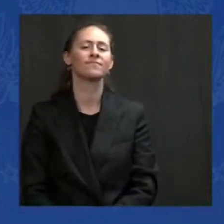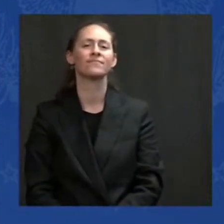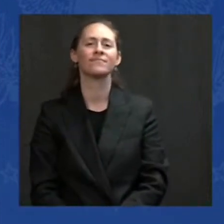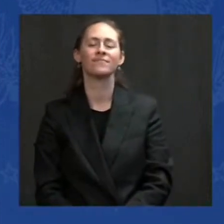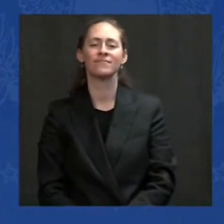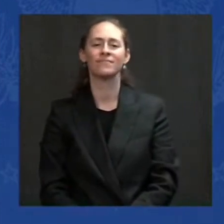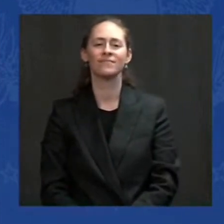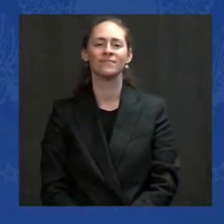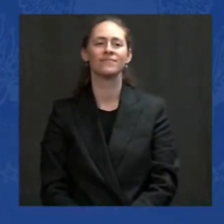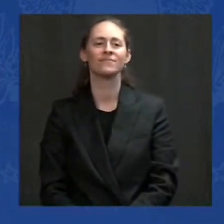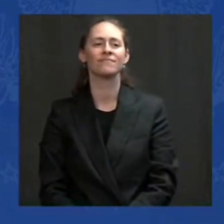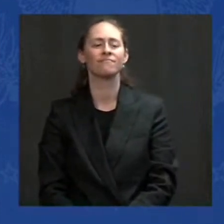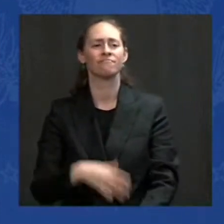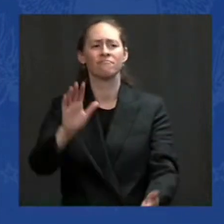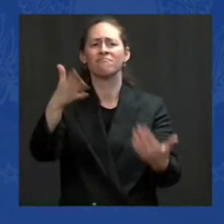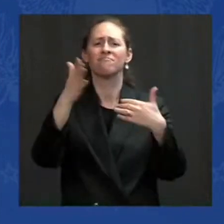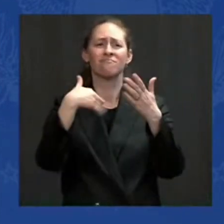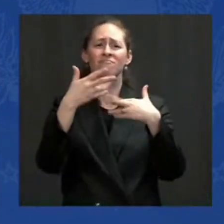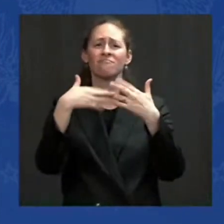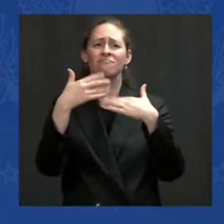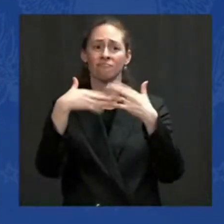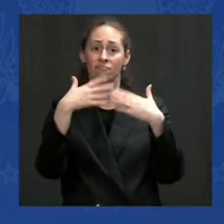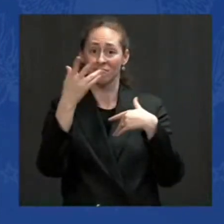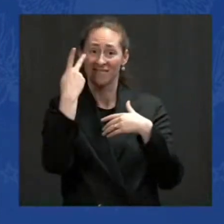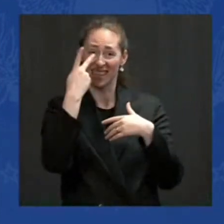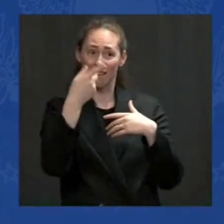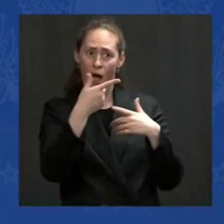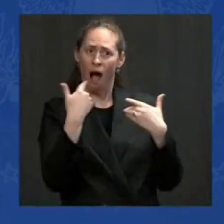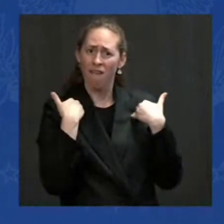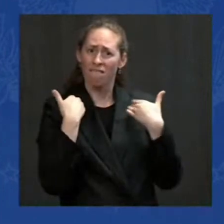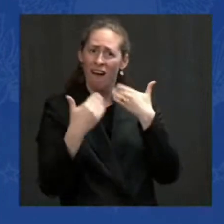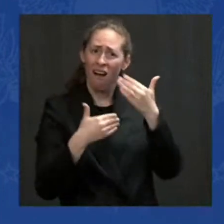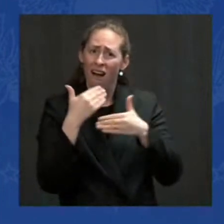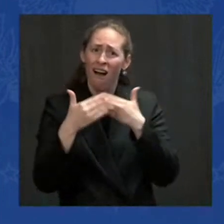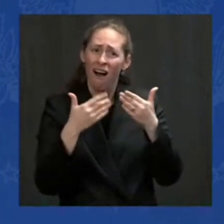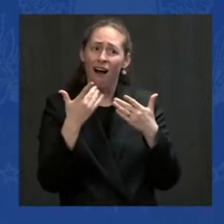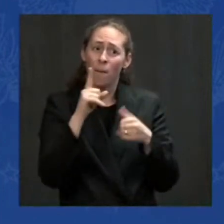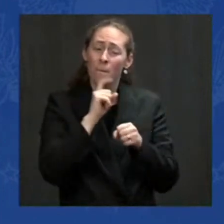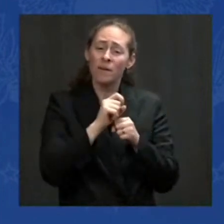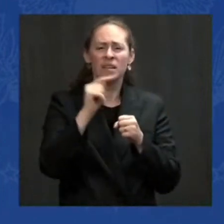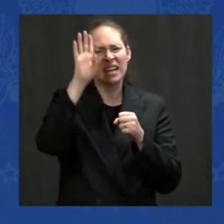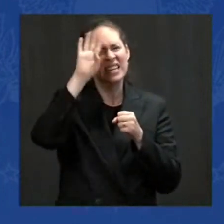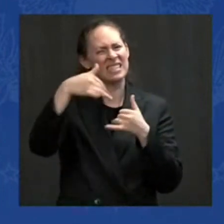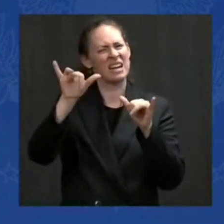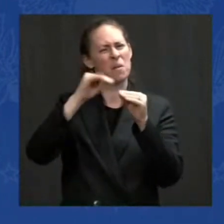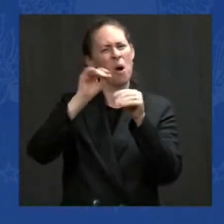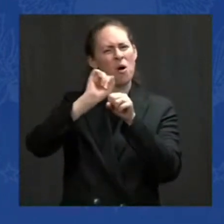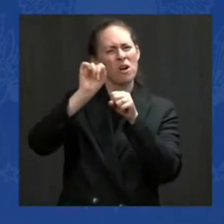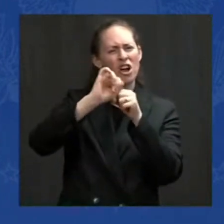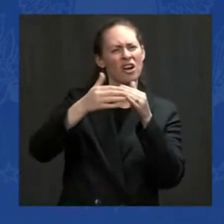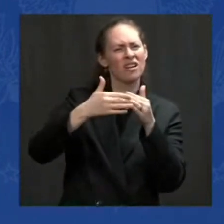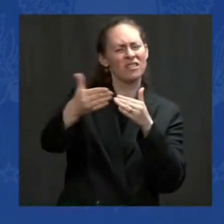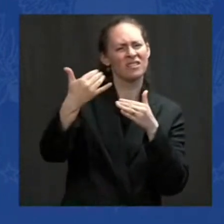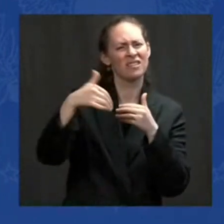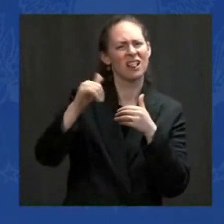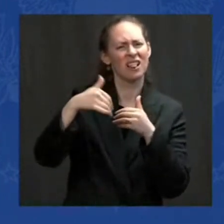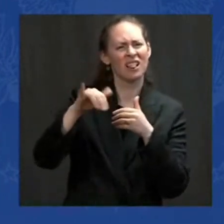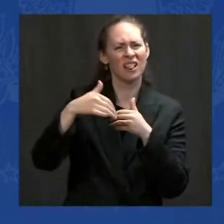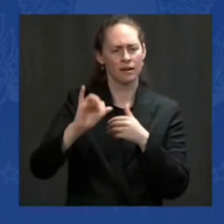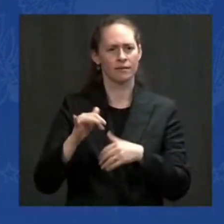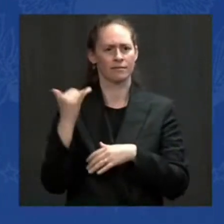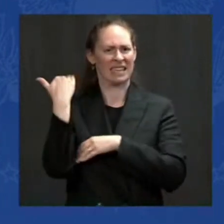But despite this progress, we still have more work to do. And as the president said on Tuesday this summer, the work, it's going